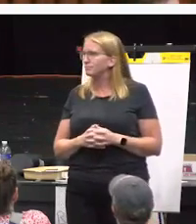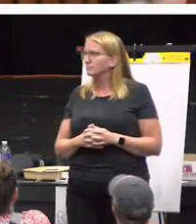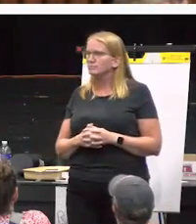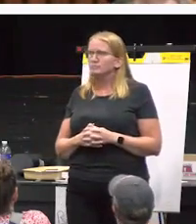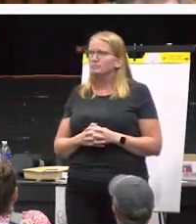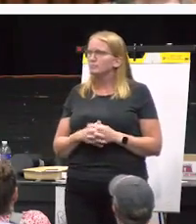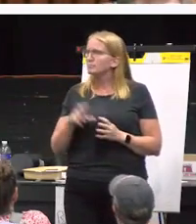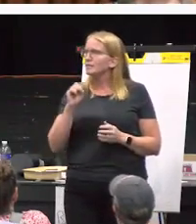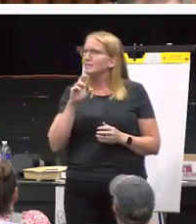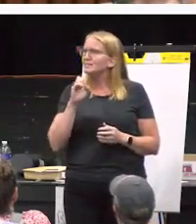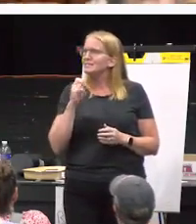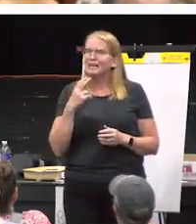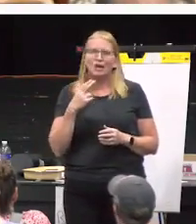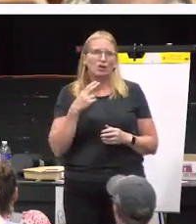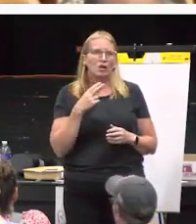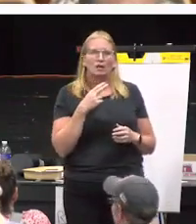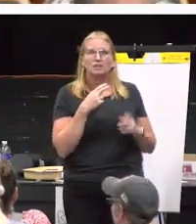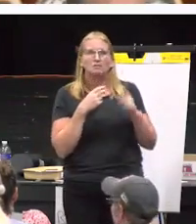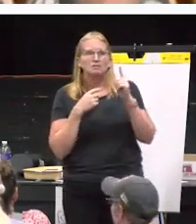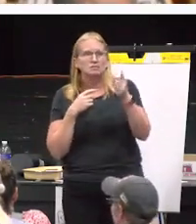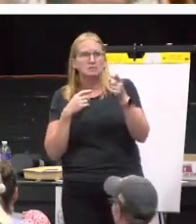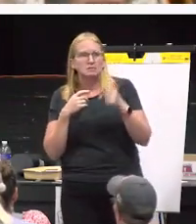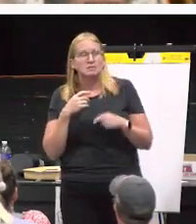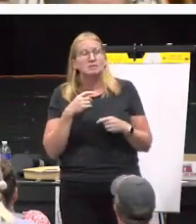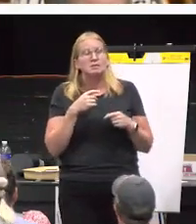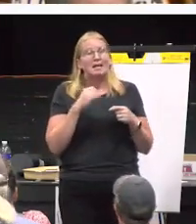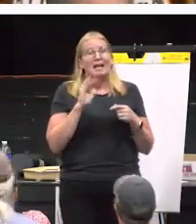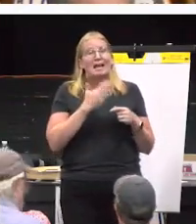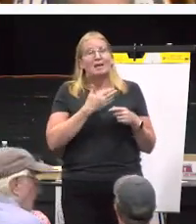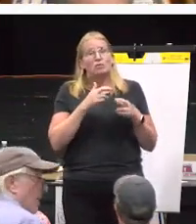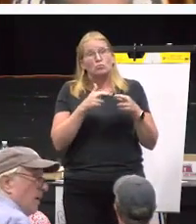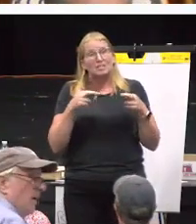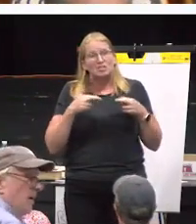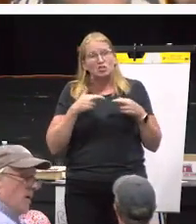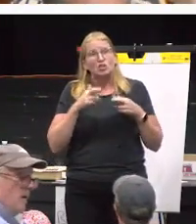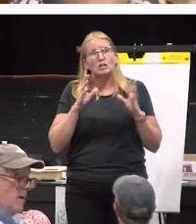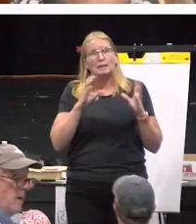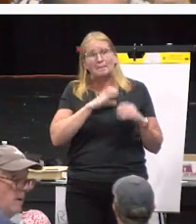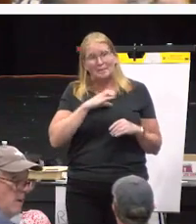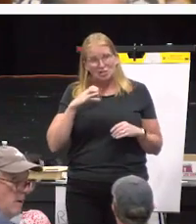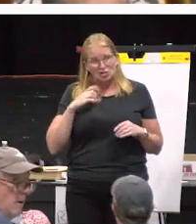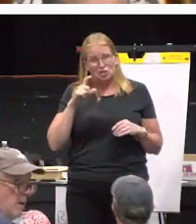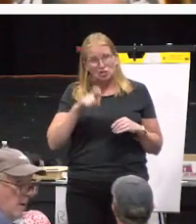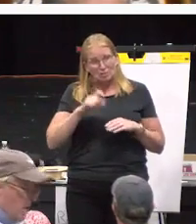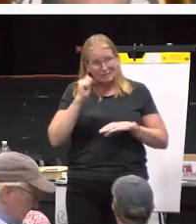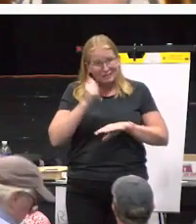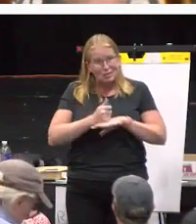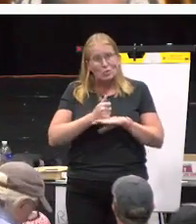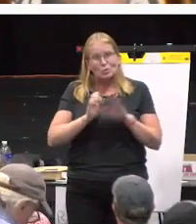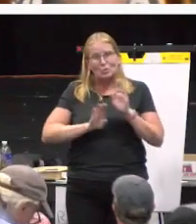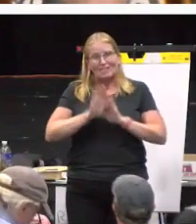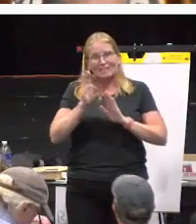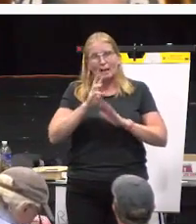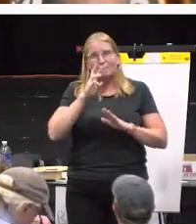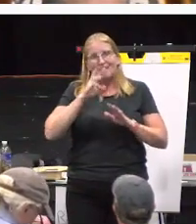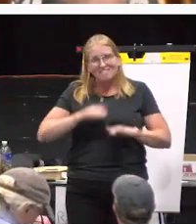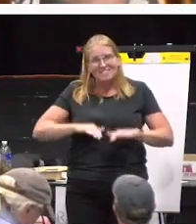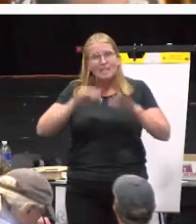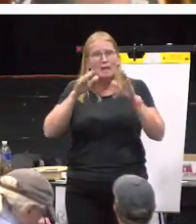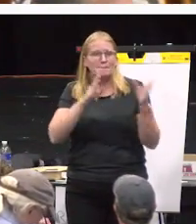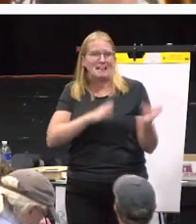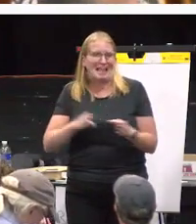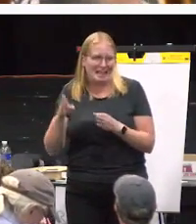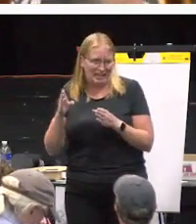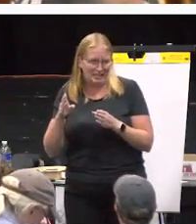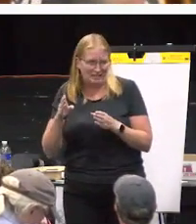Sarah Norton. A regional commission should be convened to develop a flood plan, to develop a plan